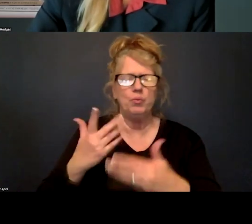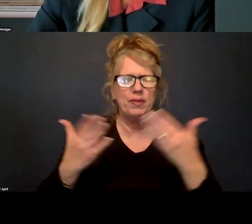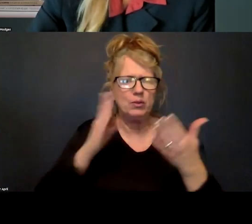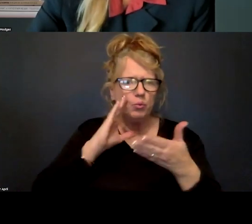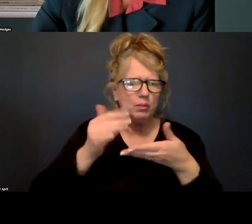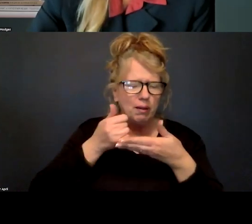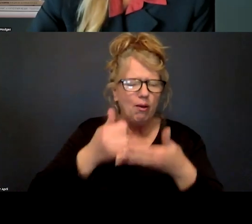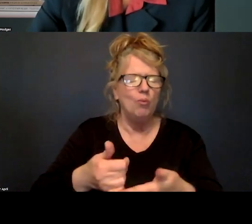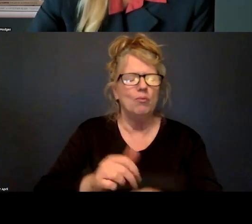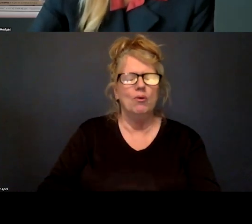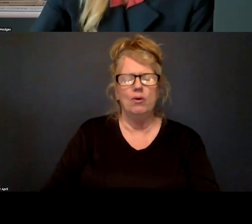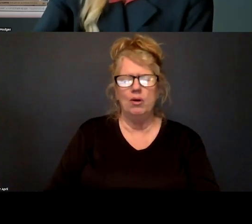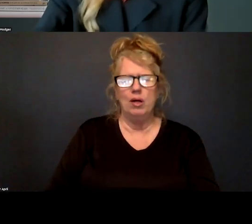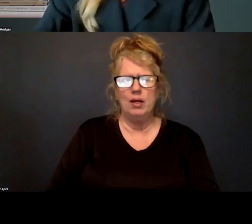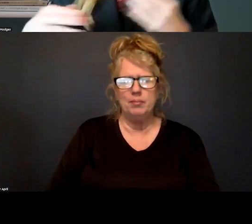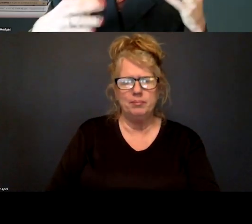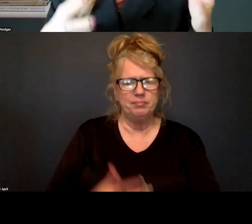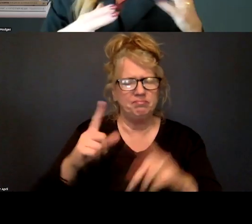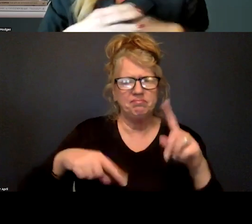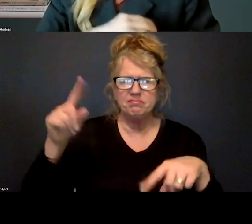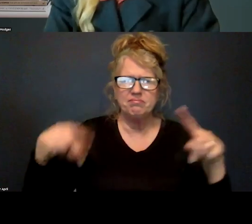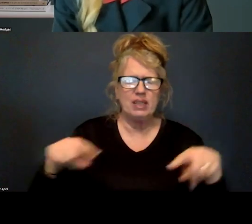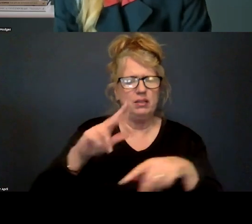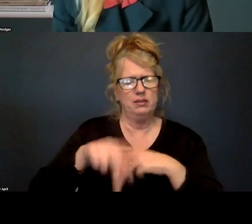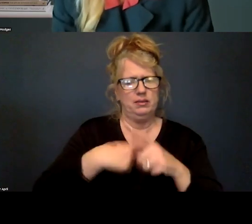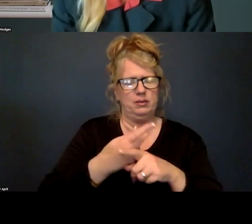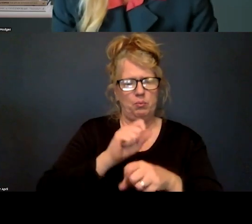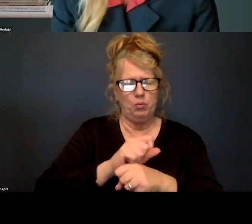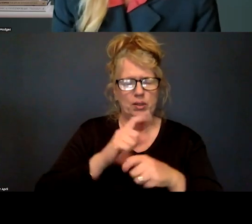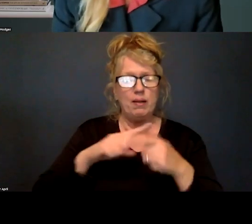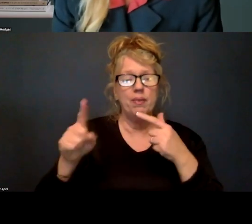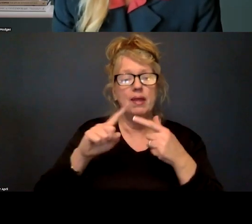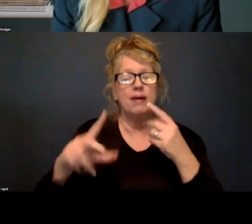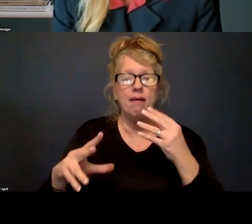helpful. So we do all kinds of work around that. And then in addition,